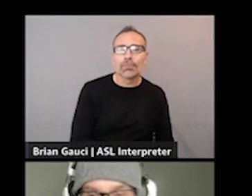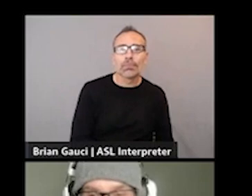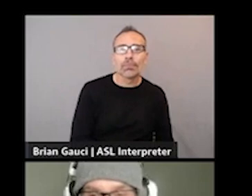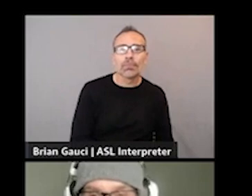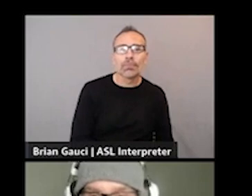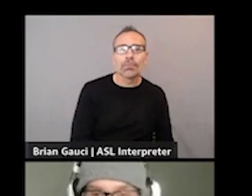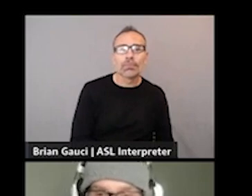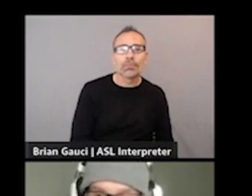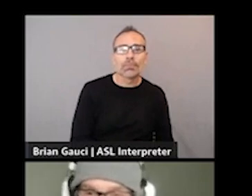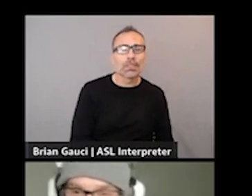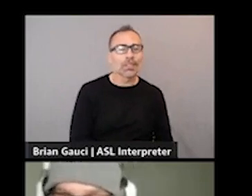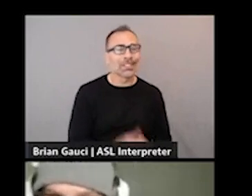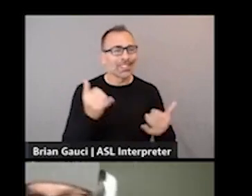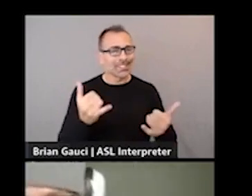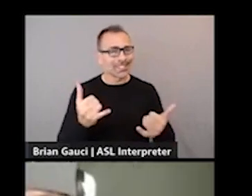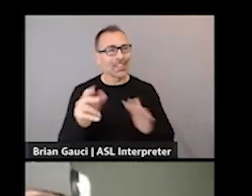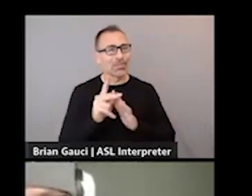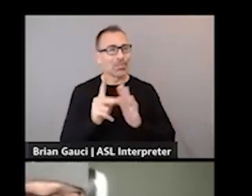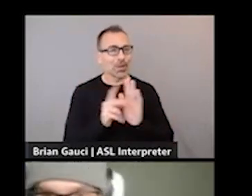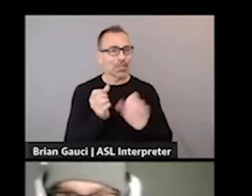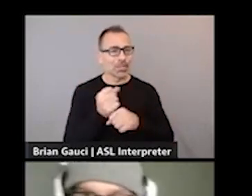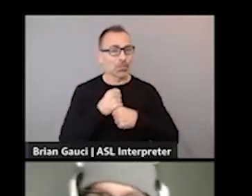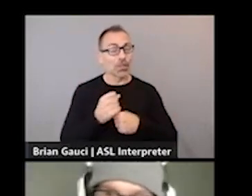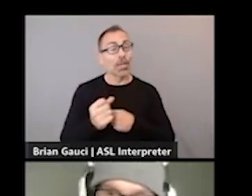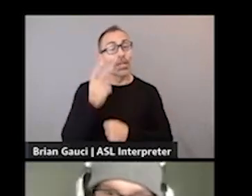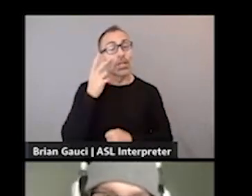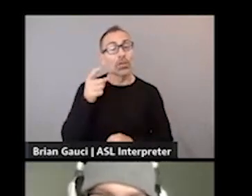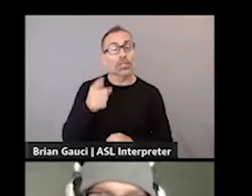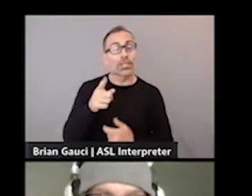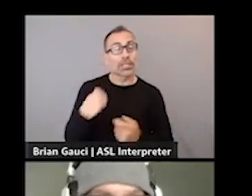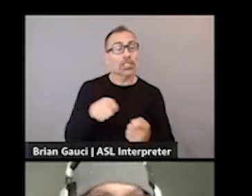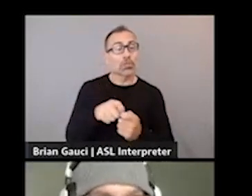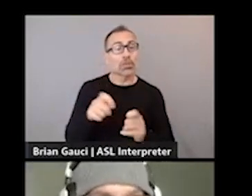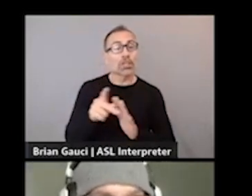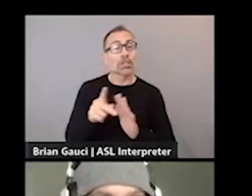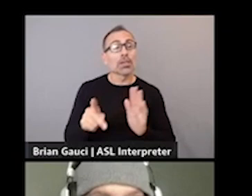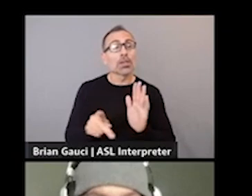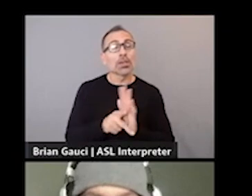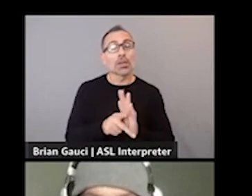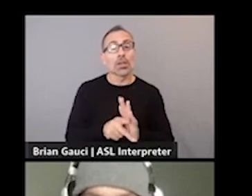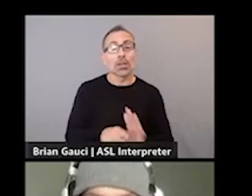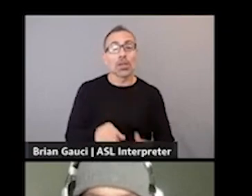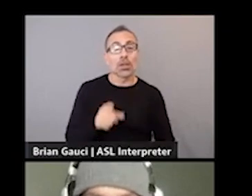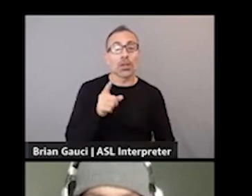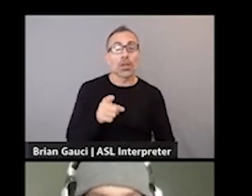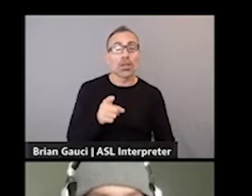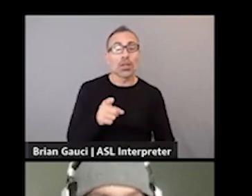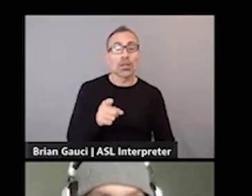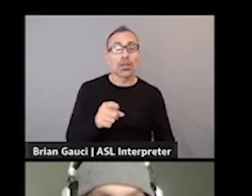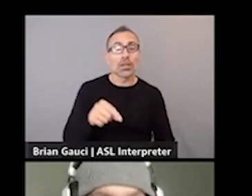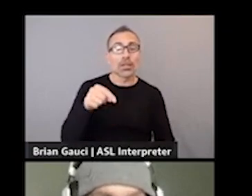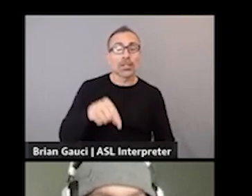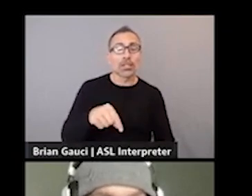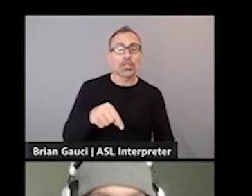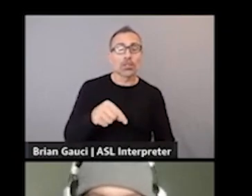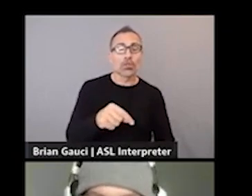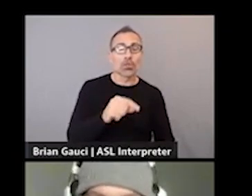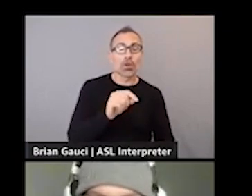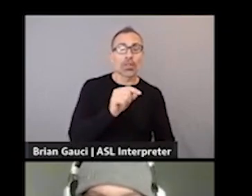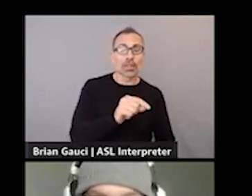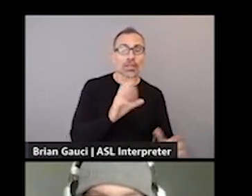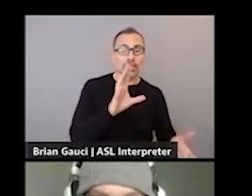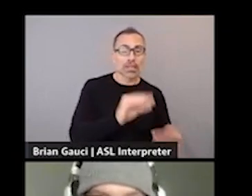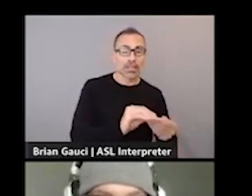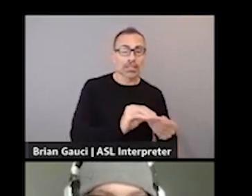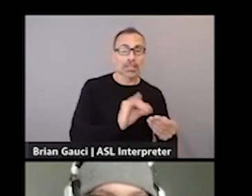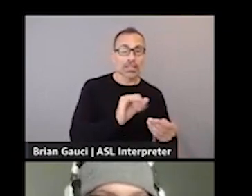Now my policy is created, and here you can see this particular policy is applicable for this collection and this index, and